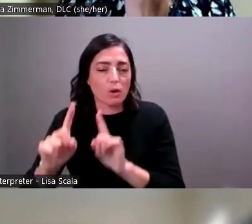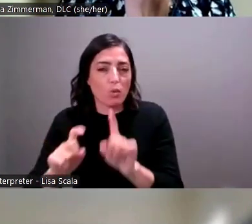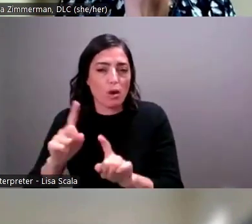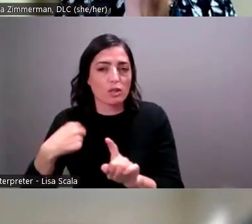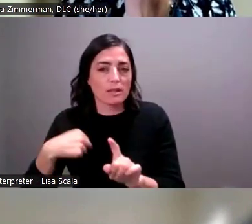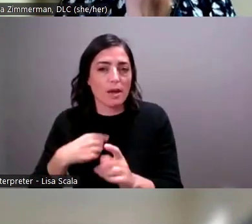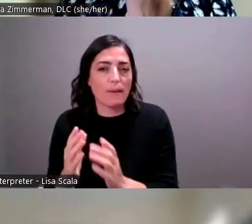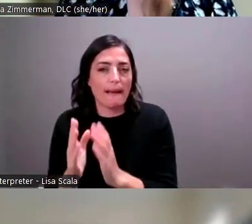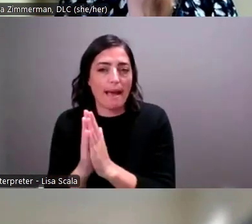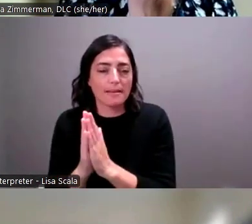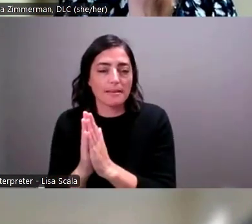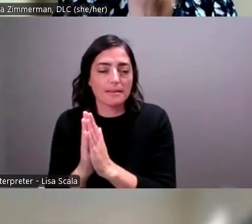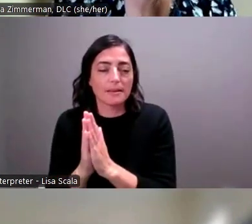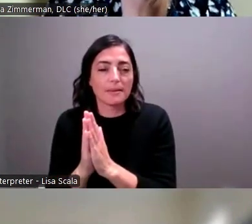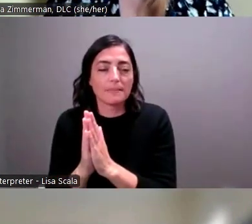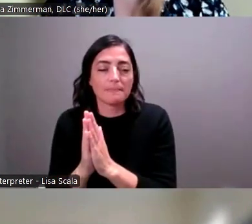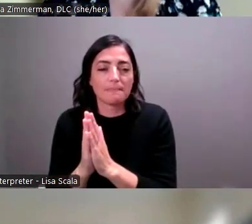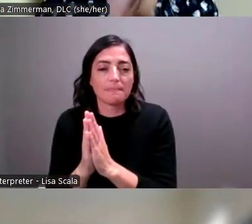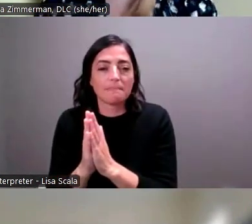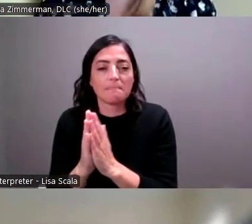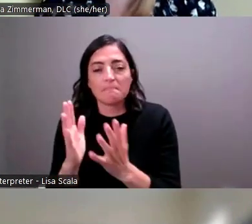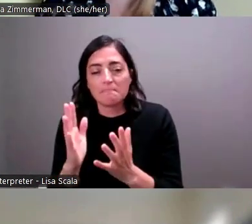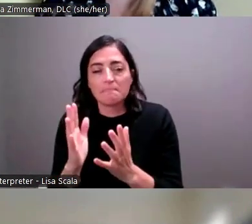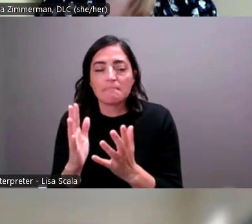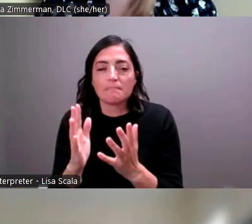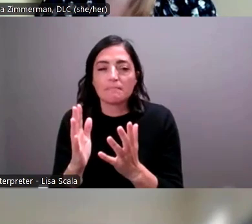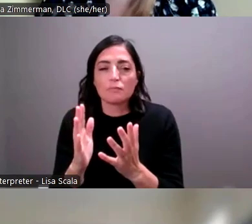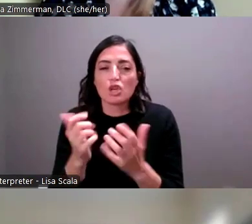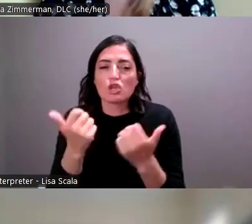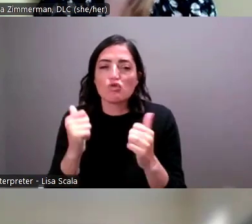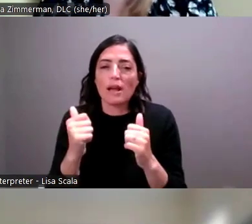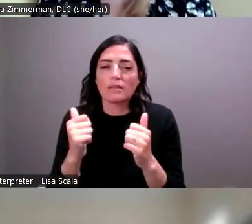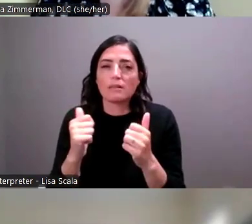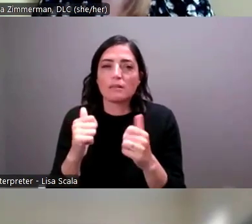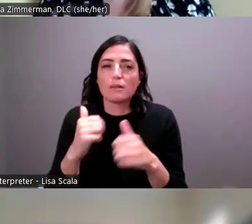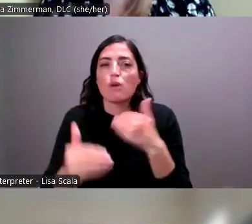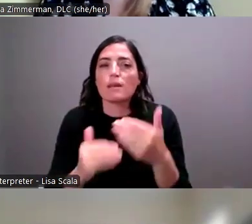ask and sort of simplify the process for you.